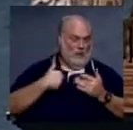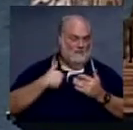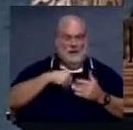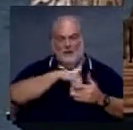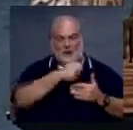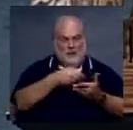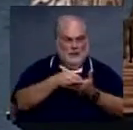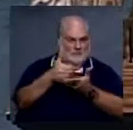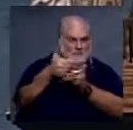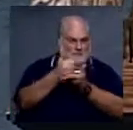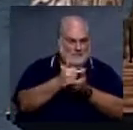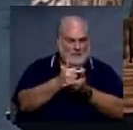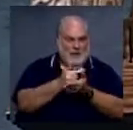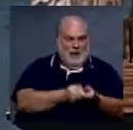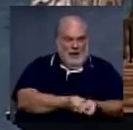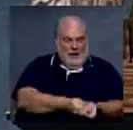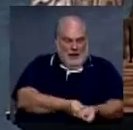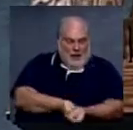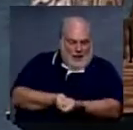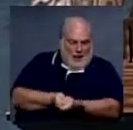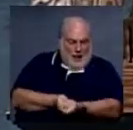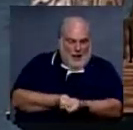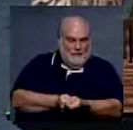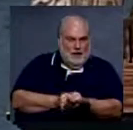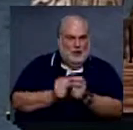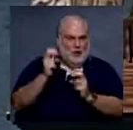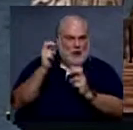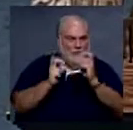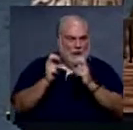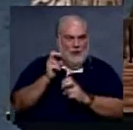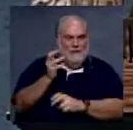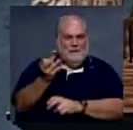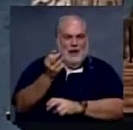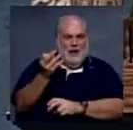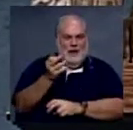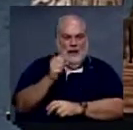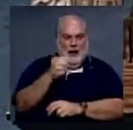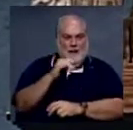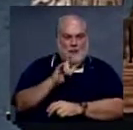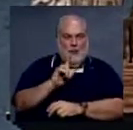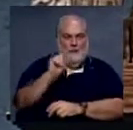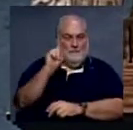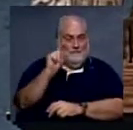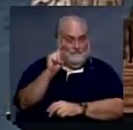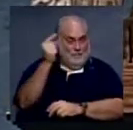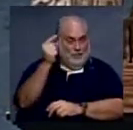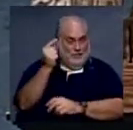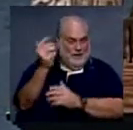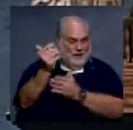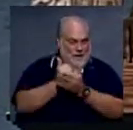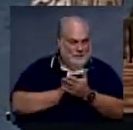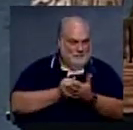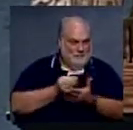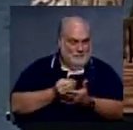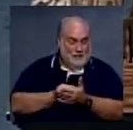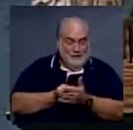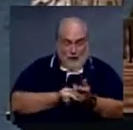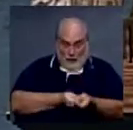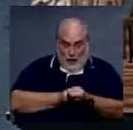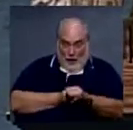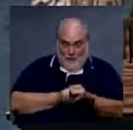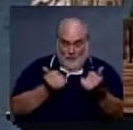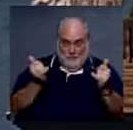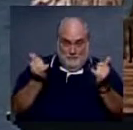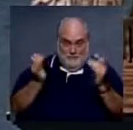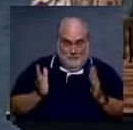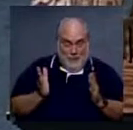event, a golf tournament, NUSA golf tournament. It's going to be Friday, April 1st. So we'll raise more money. So you golfers get ready to